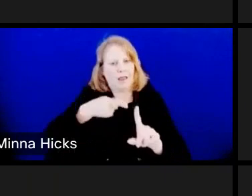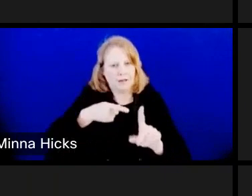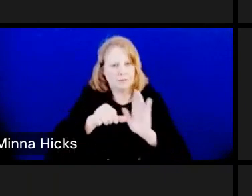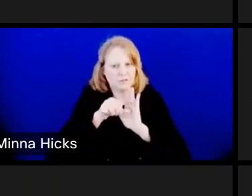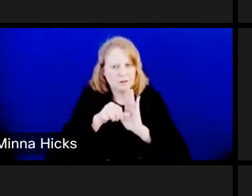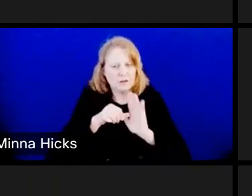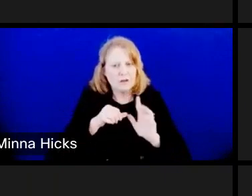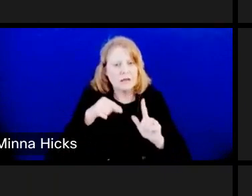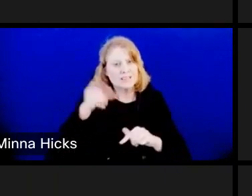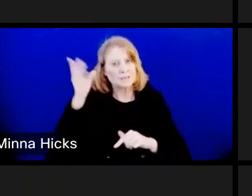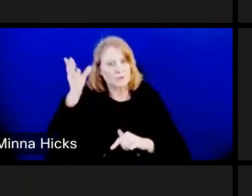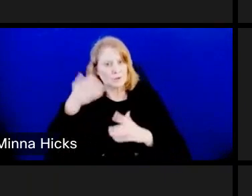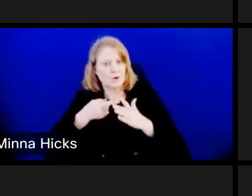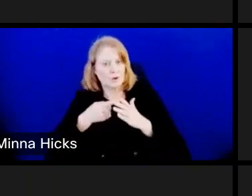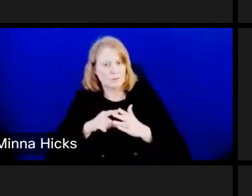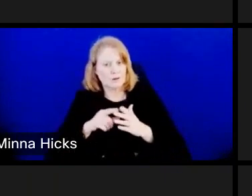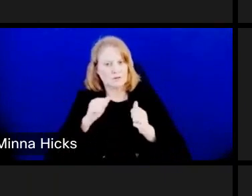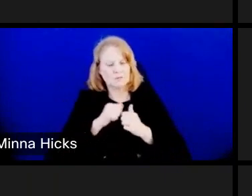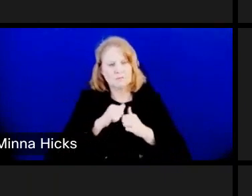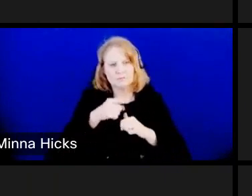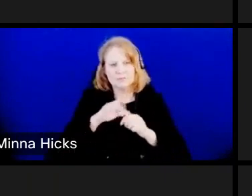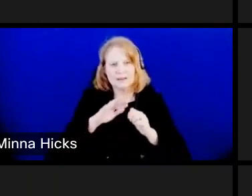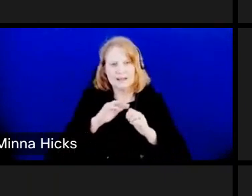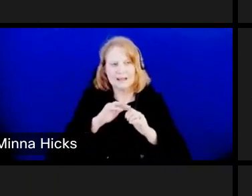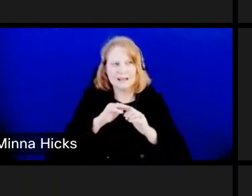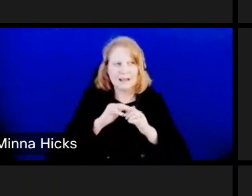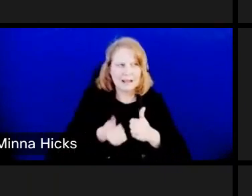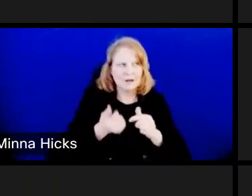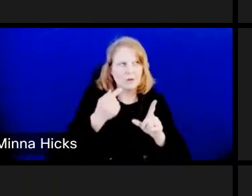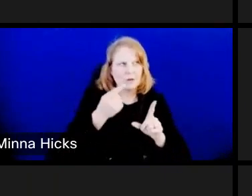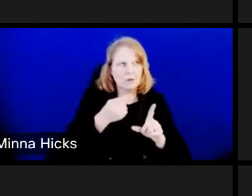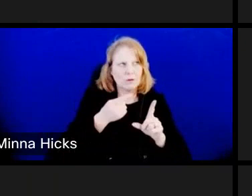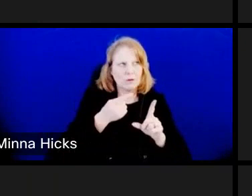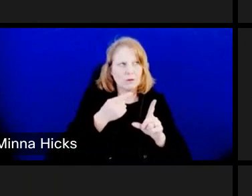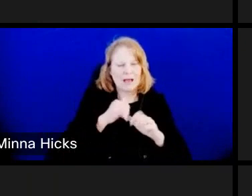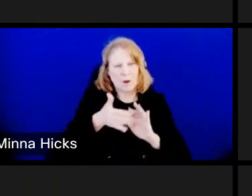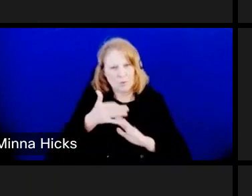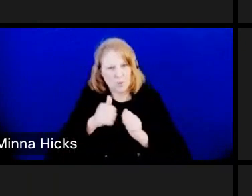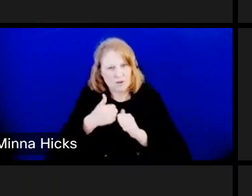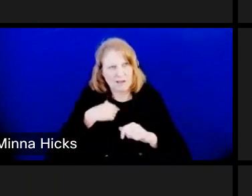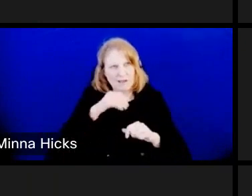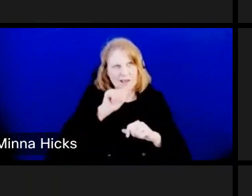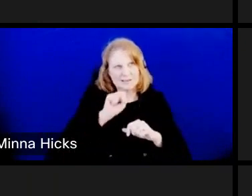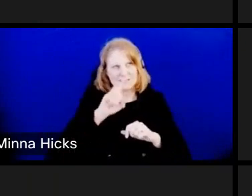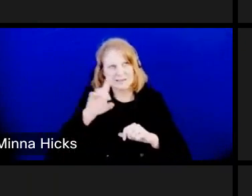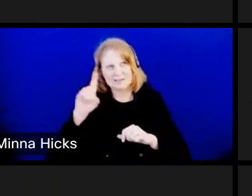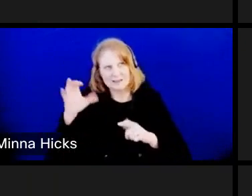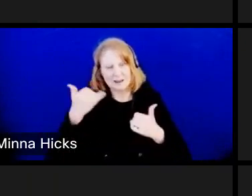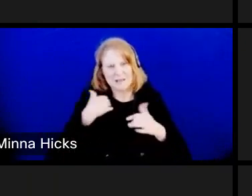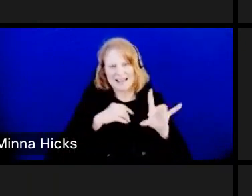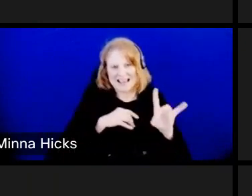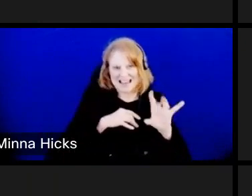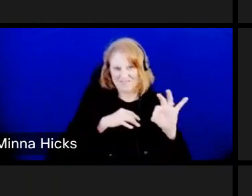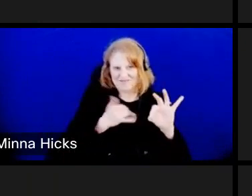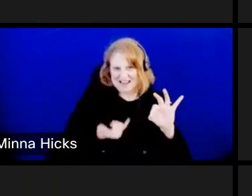this presentation began with how DDOT works and how DDOT operates. When I was with ANC 6D for 4 years and now ANC 8F, when